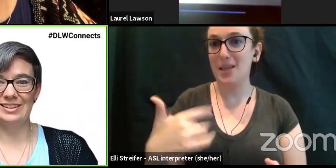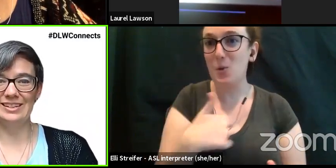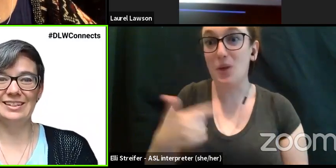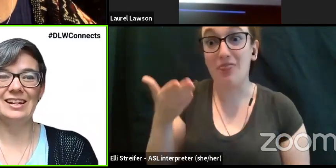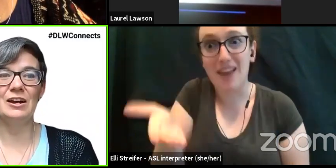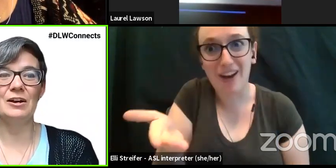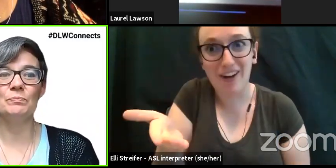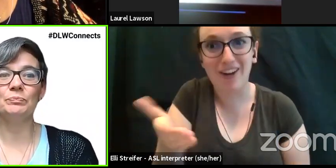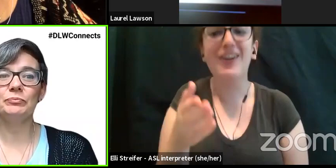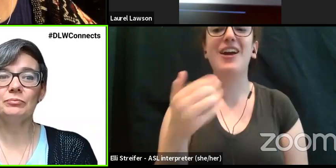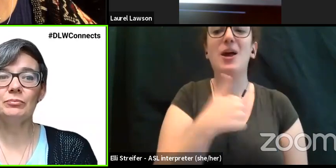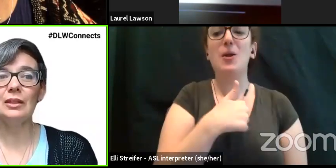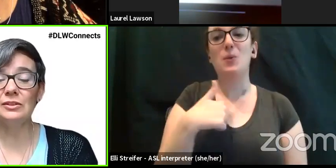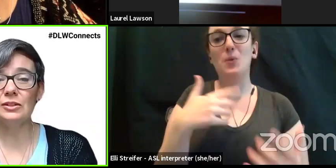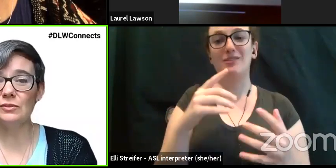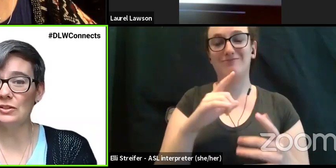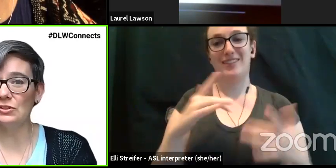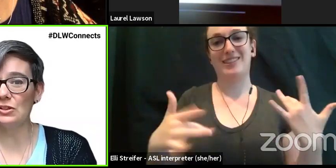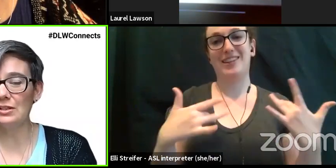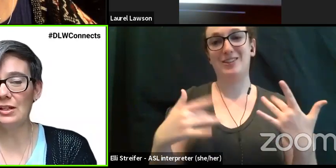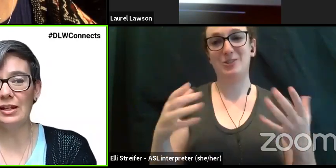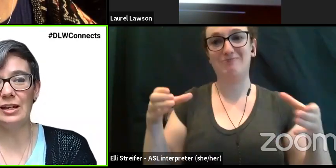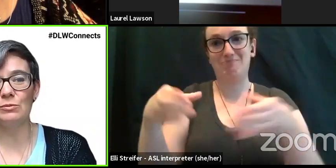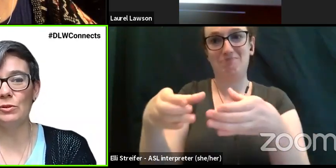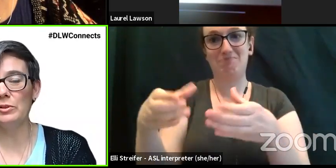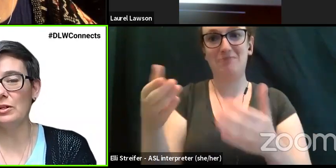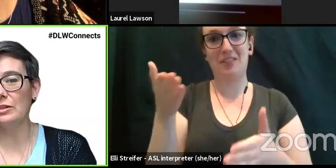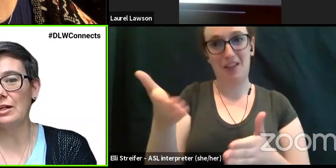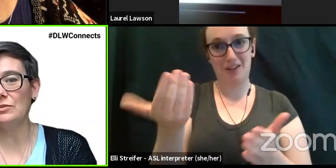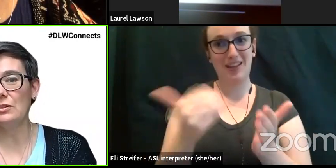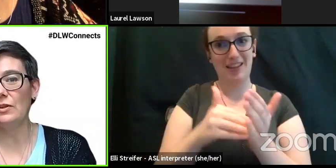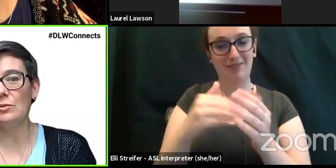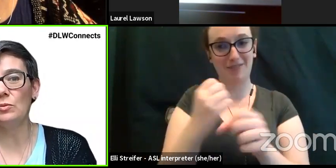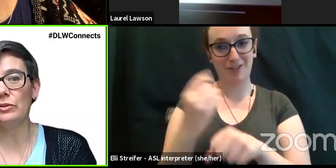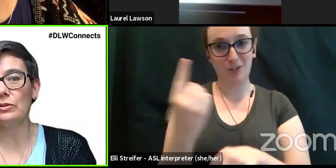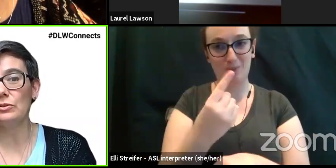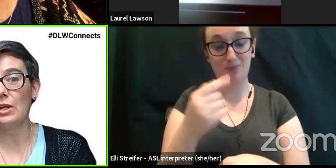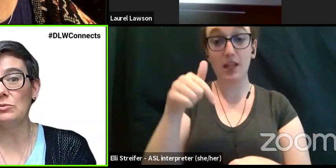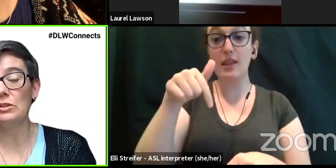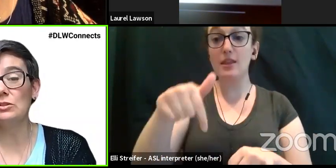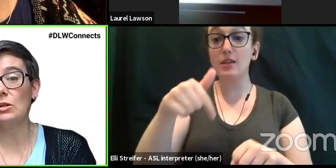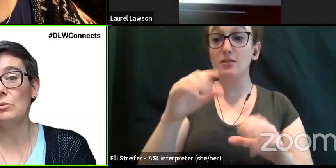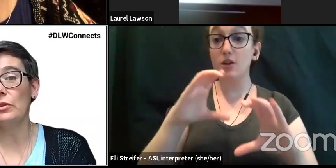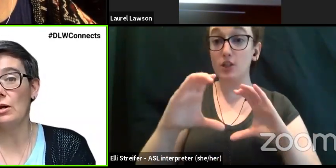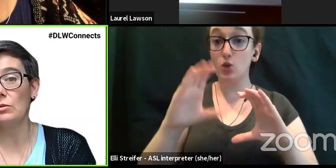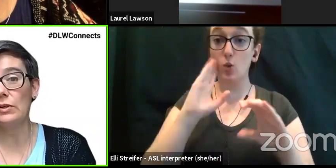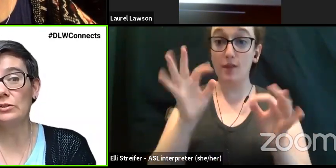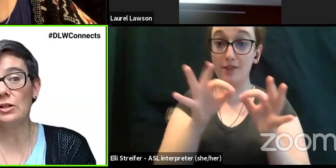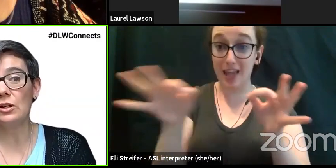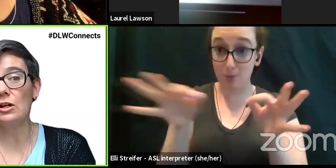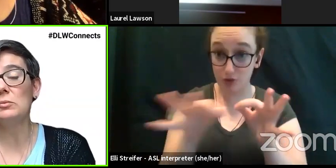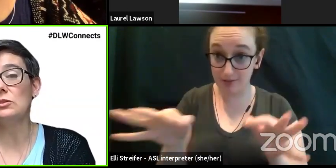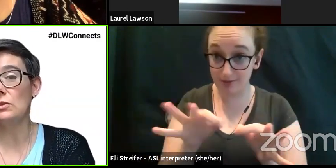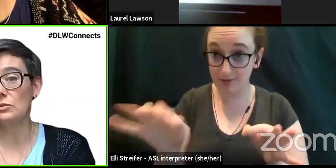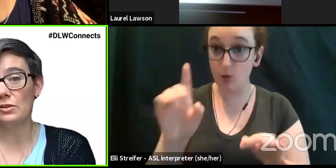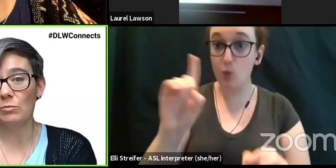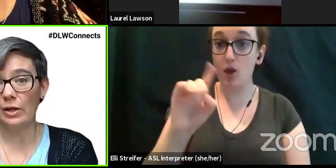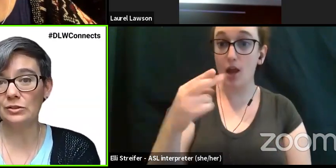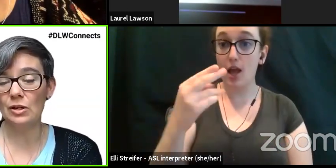year. This conversation will be archived and available with closed captions on both HowlRound.com